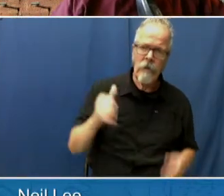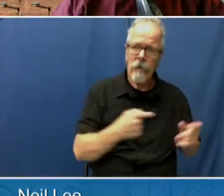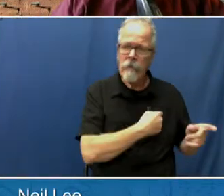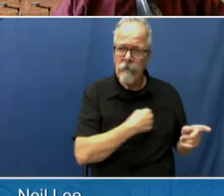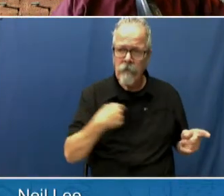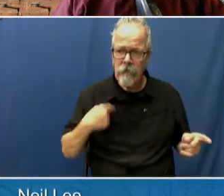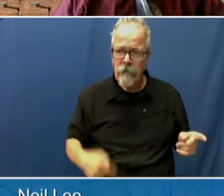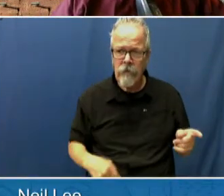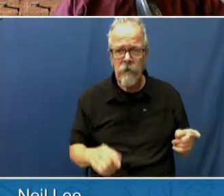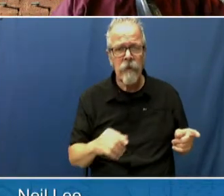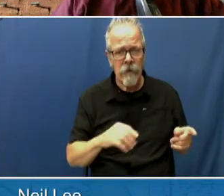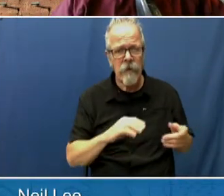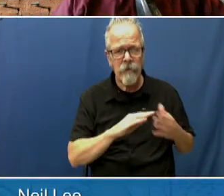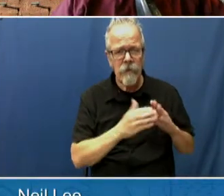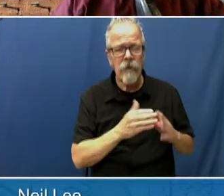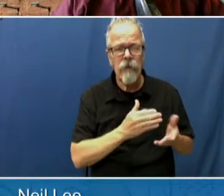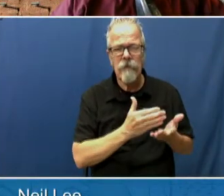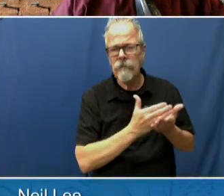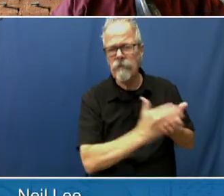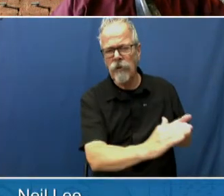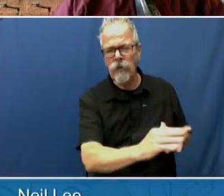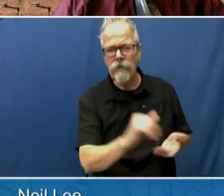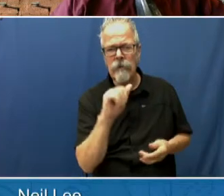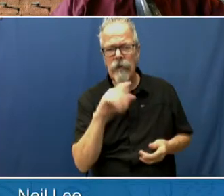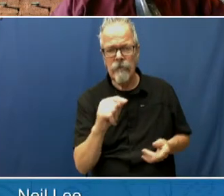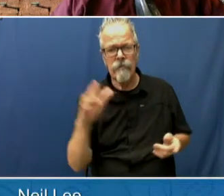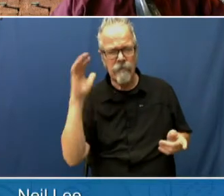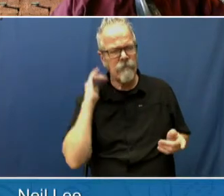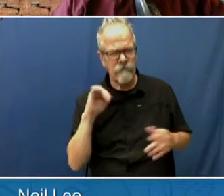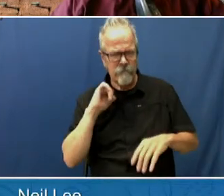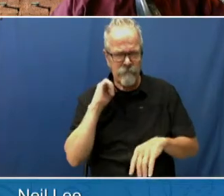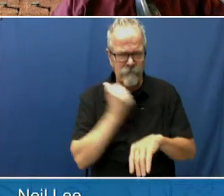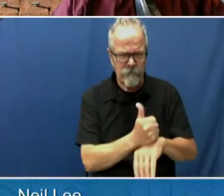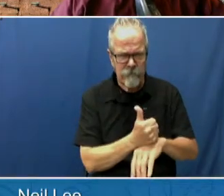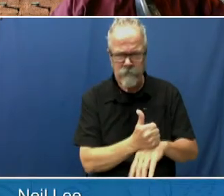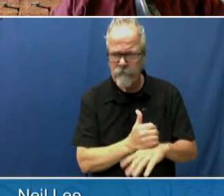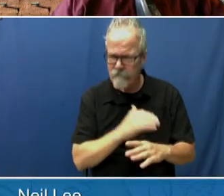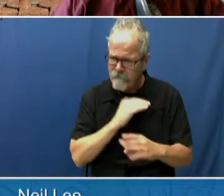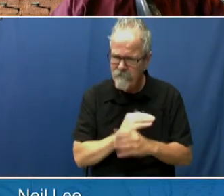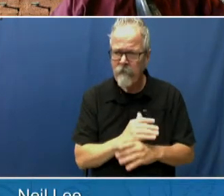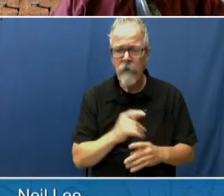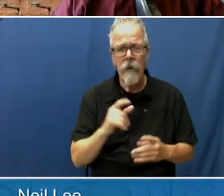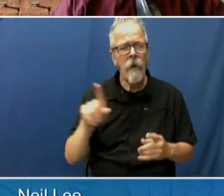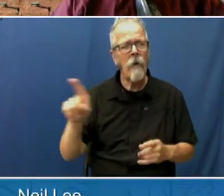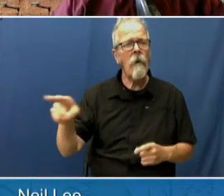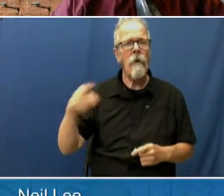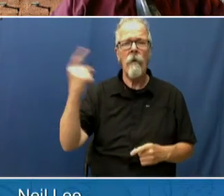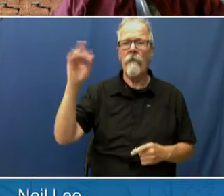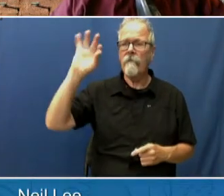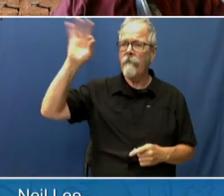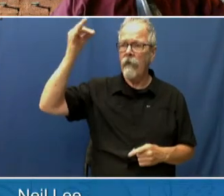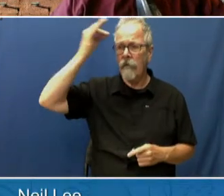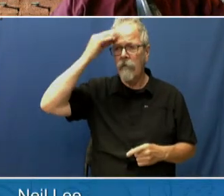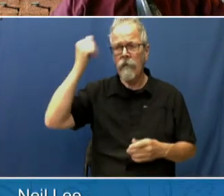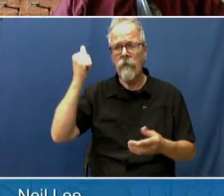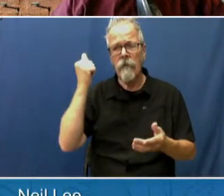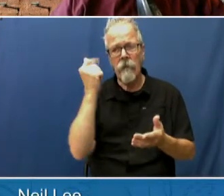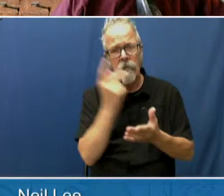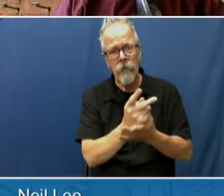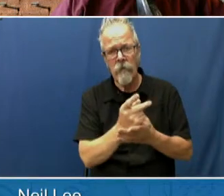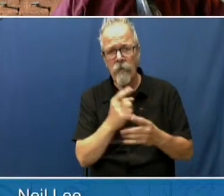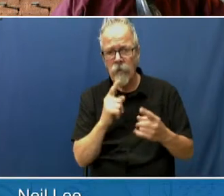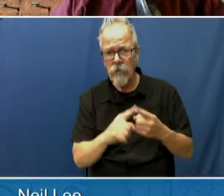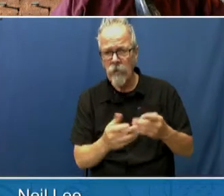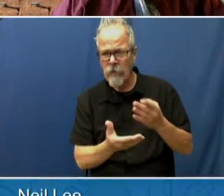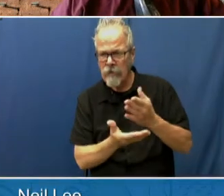only federally approved legislation to deny immigration of an entire race and strip us of